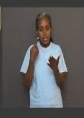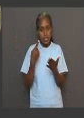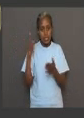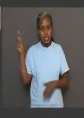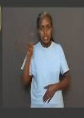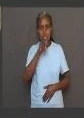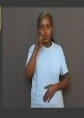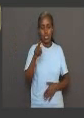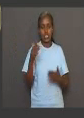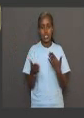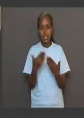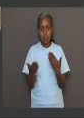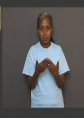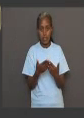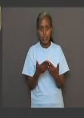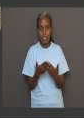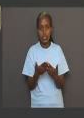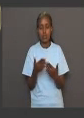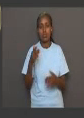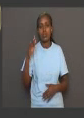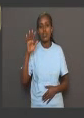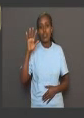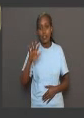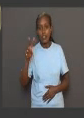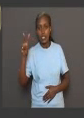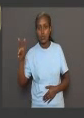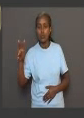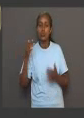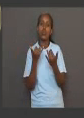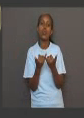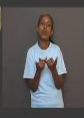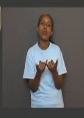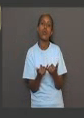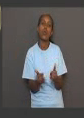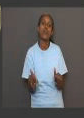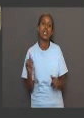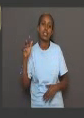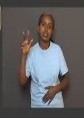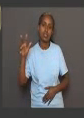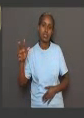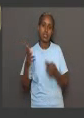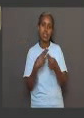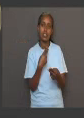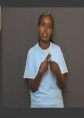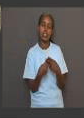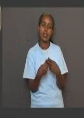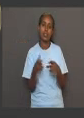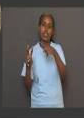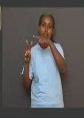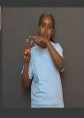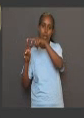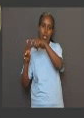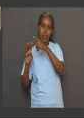This equation simplifies to 52 over 3